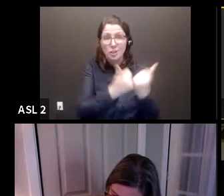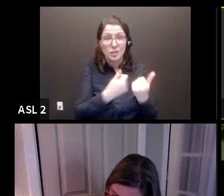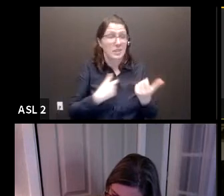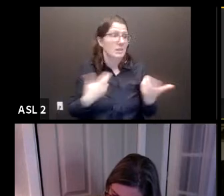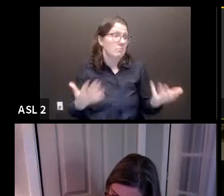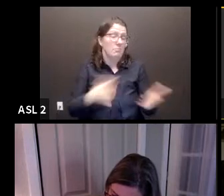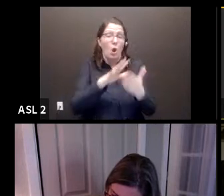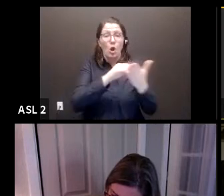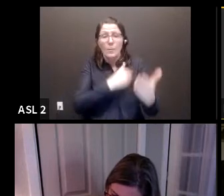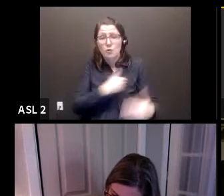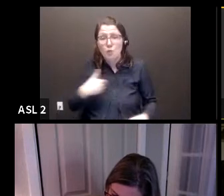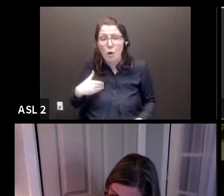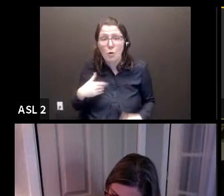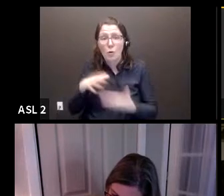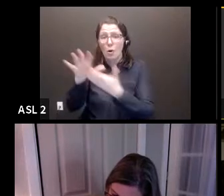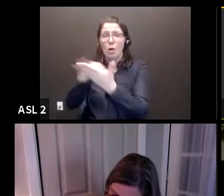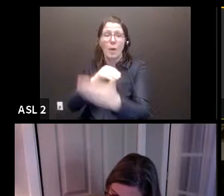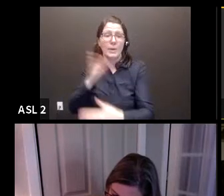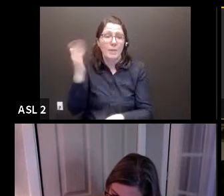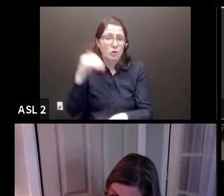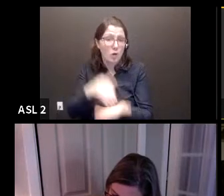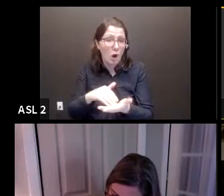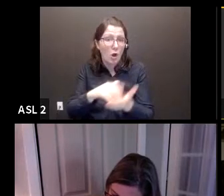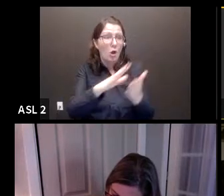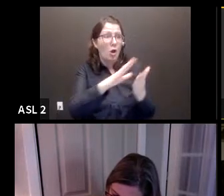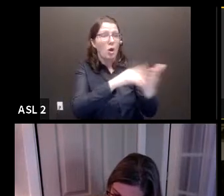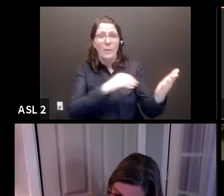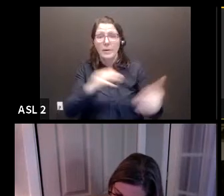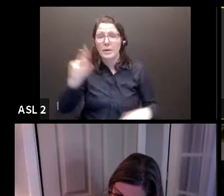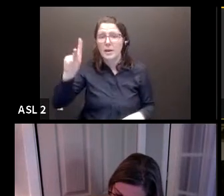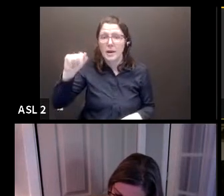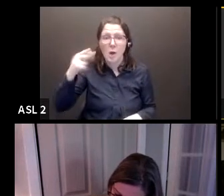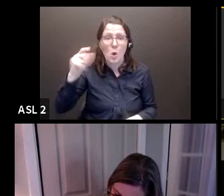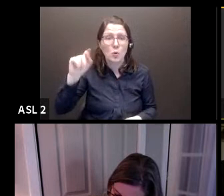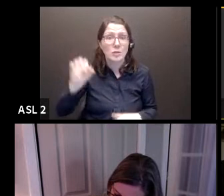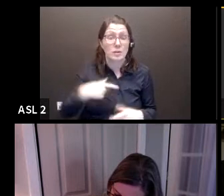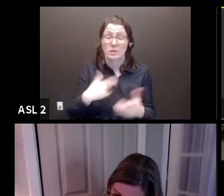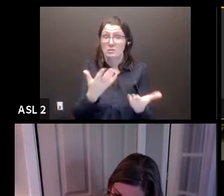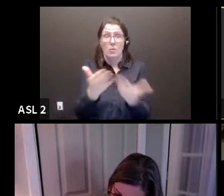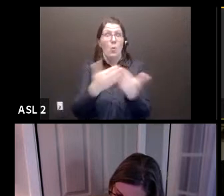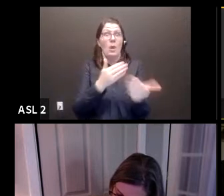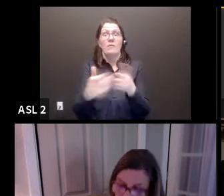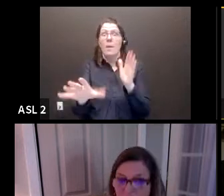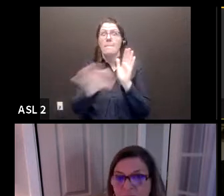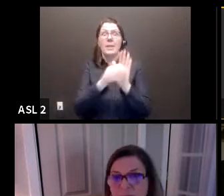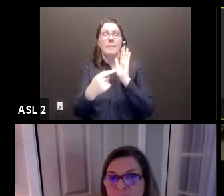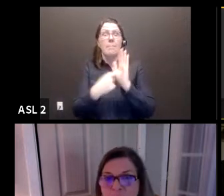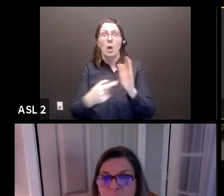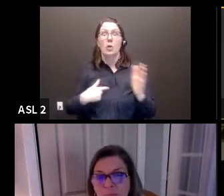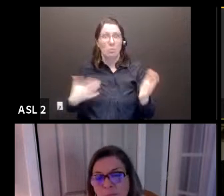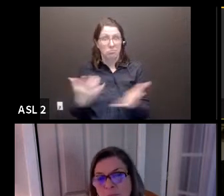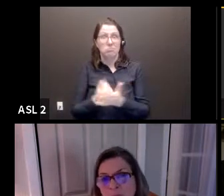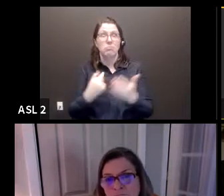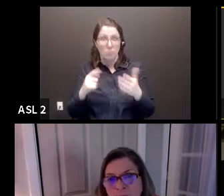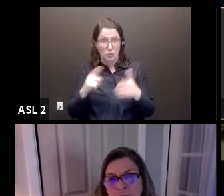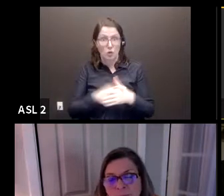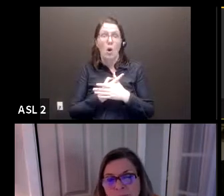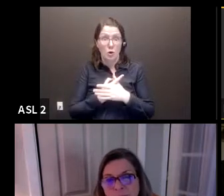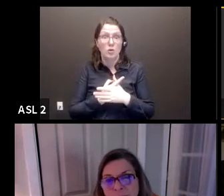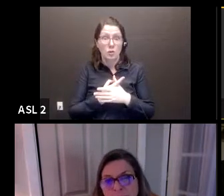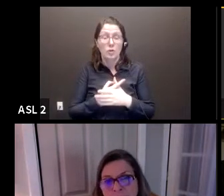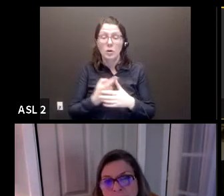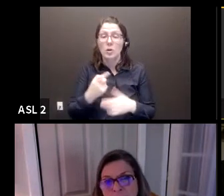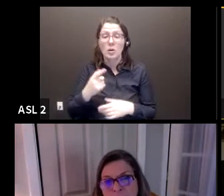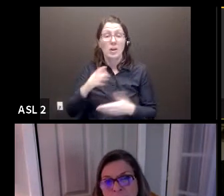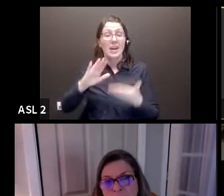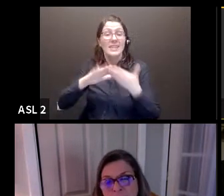edmonton model the cahoots eugene oregon model this the denver model pick a model let's get going you've had a number of reports come from the